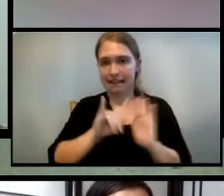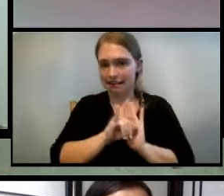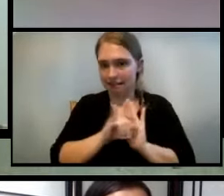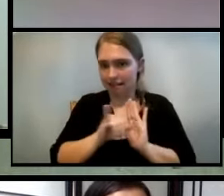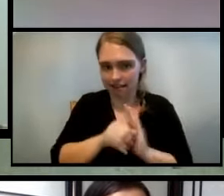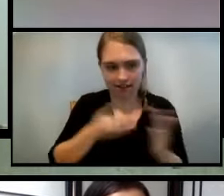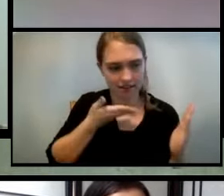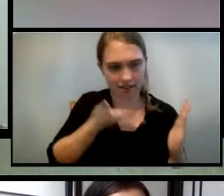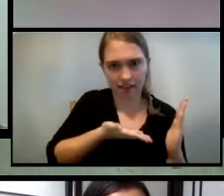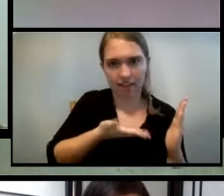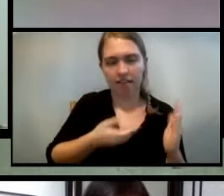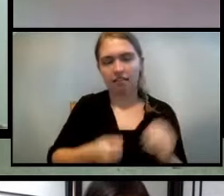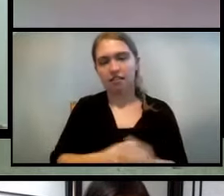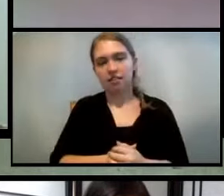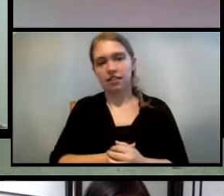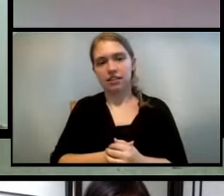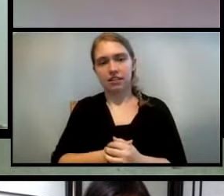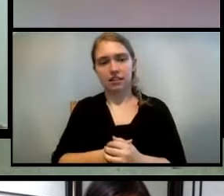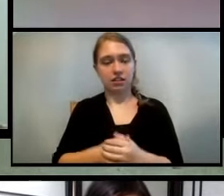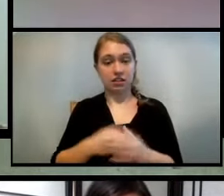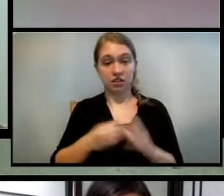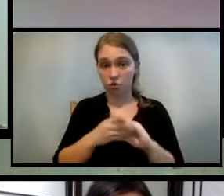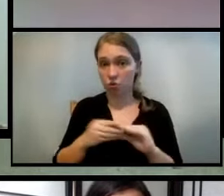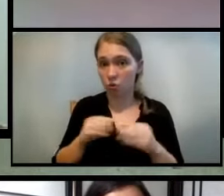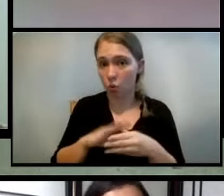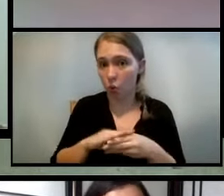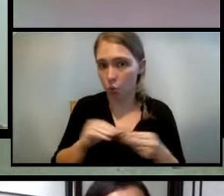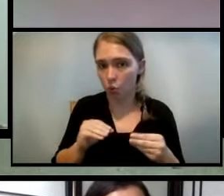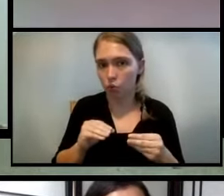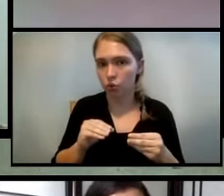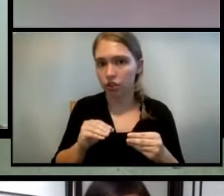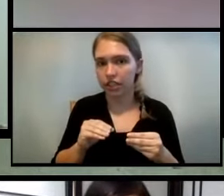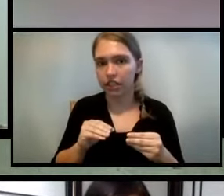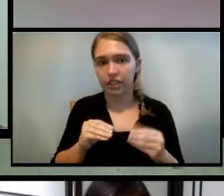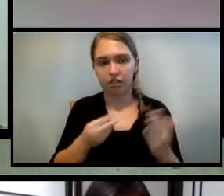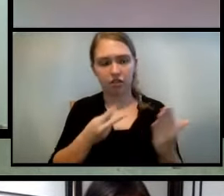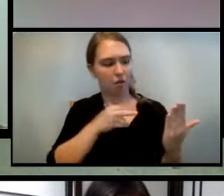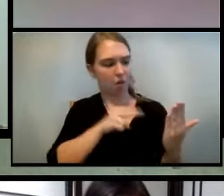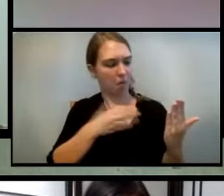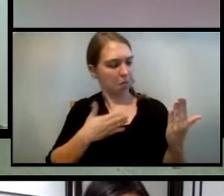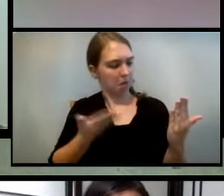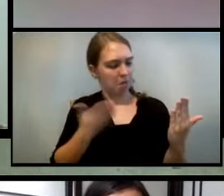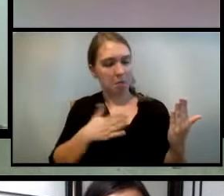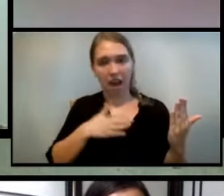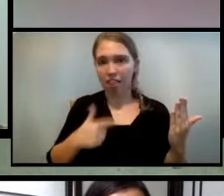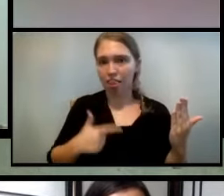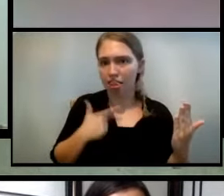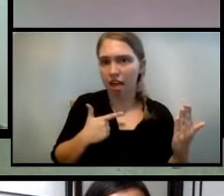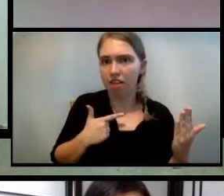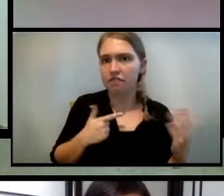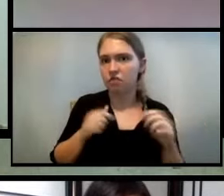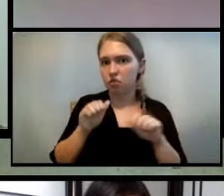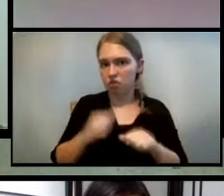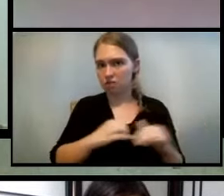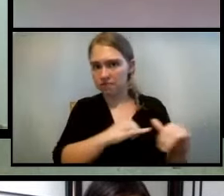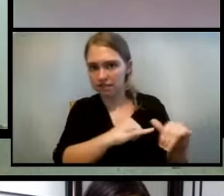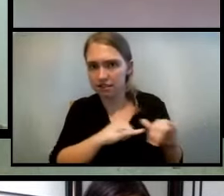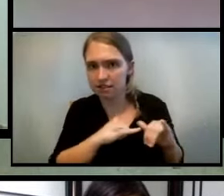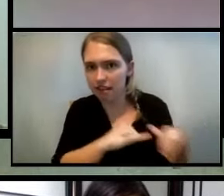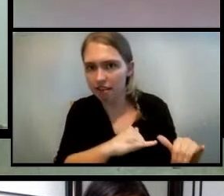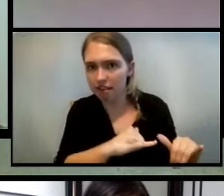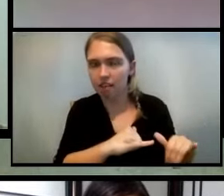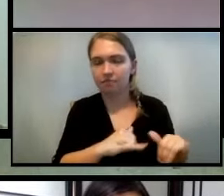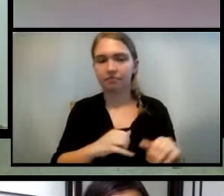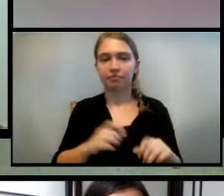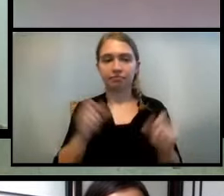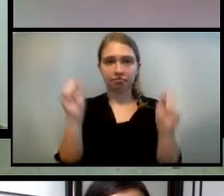these stories as blueprints for what their lives could look like or where their